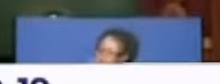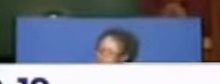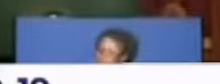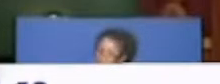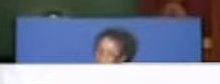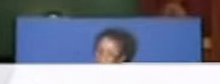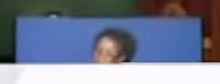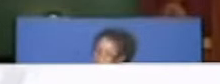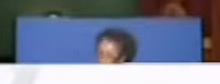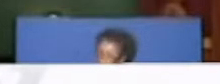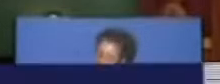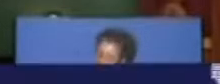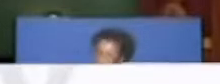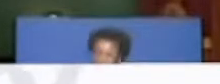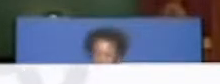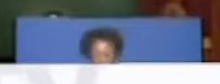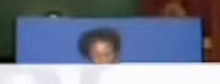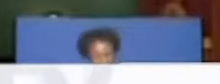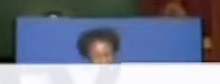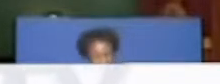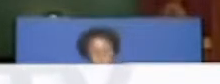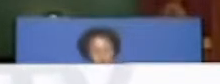note,